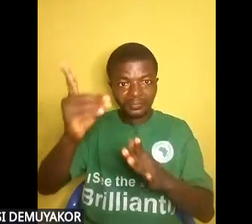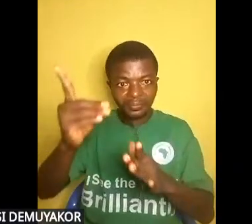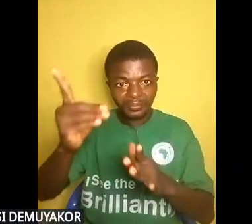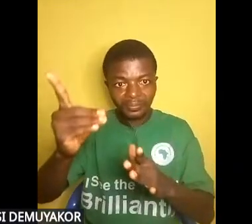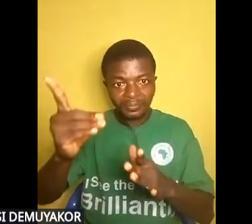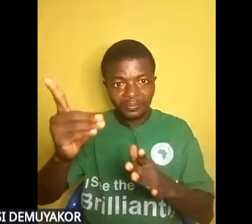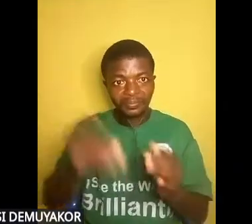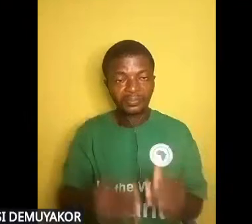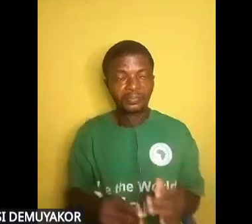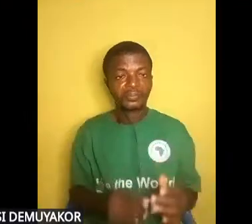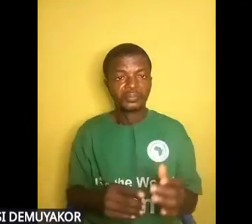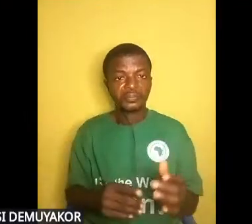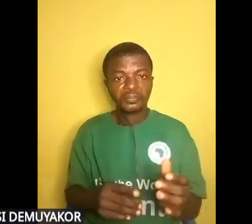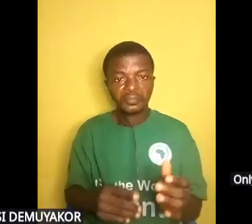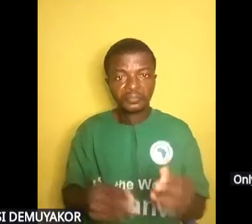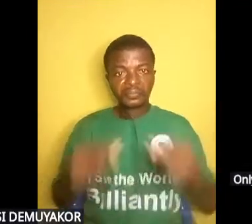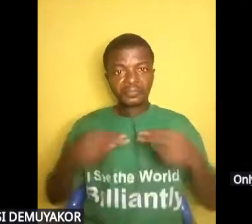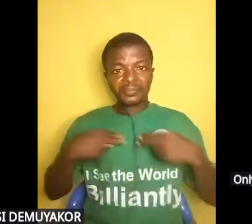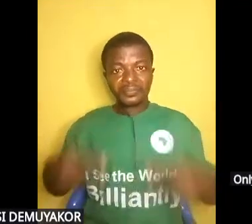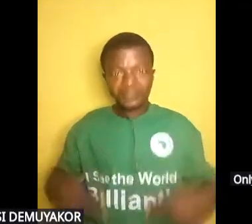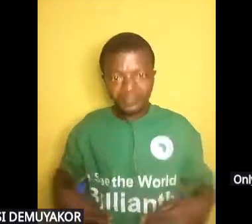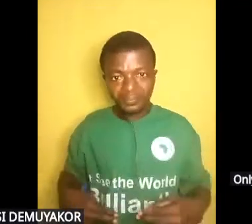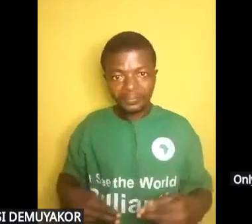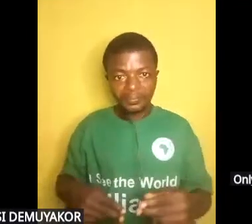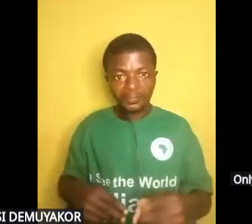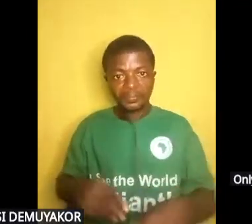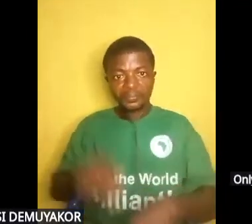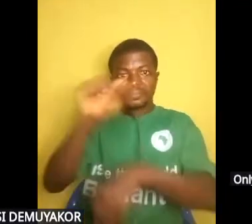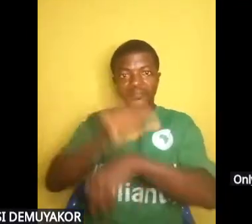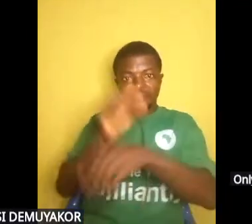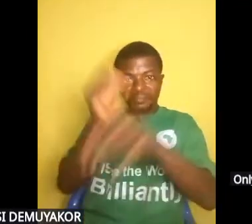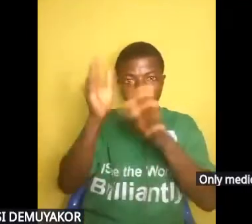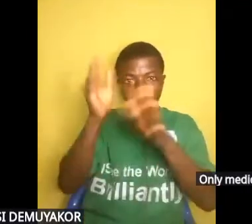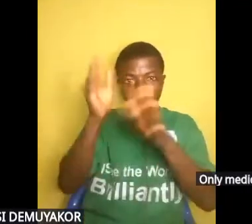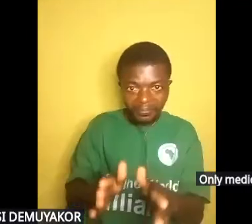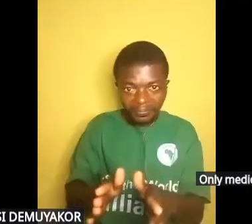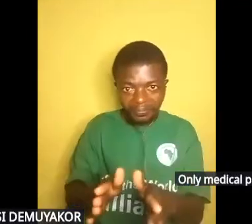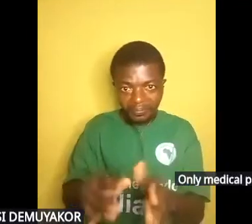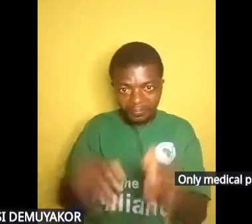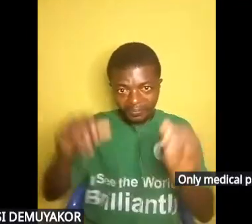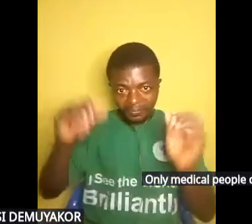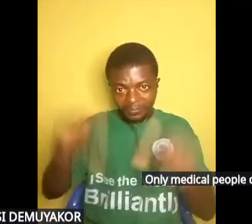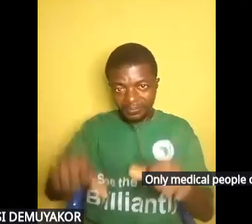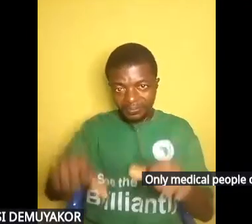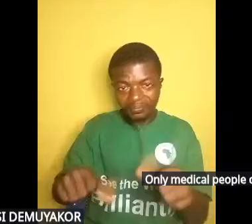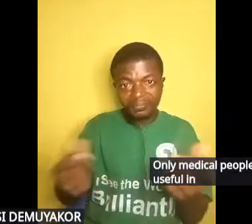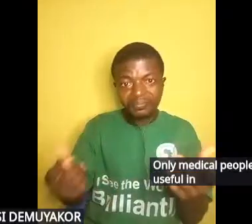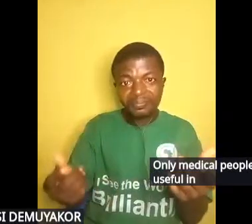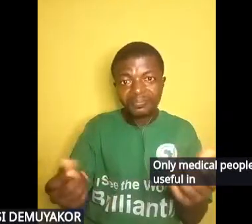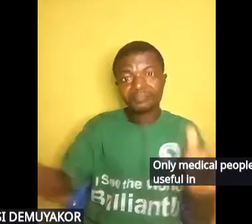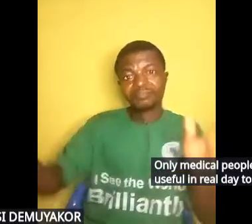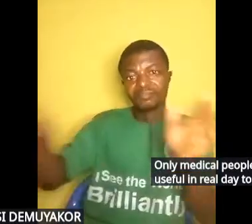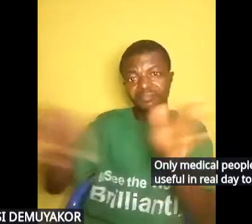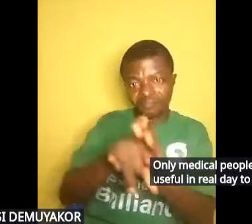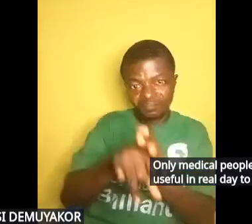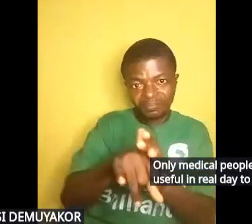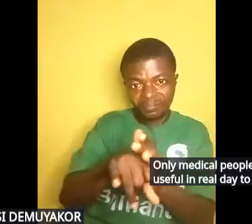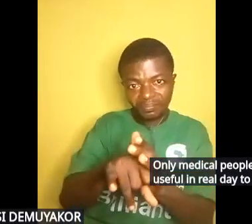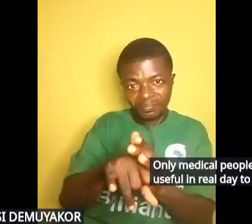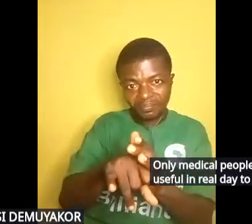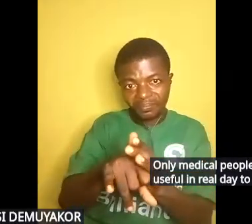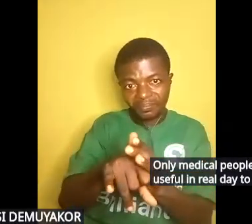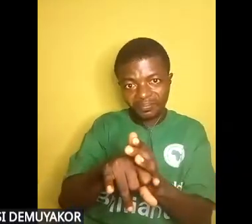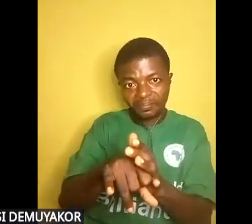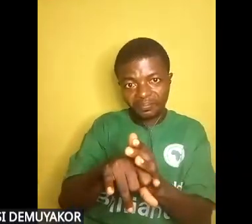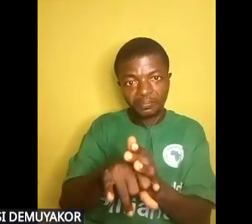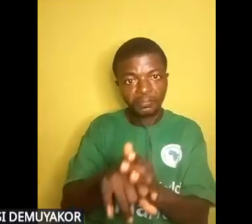can diagnose people, and they're just factually not very useful in real day-to-day life. If you